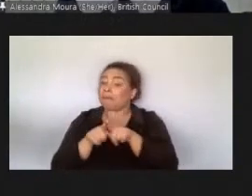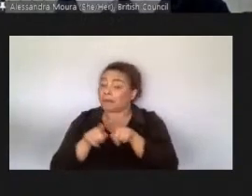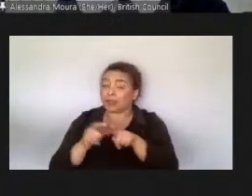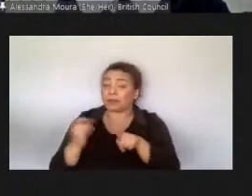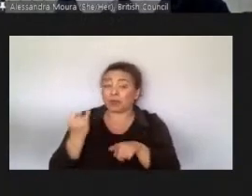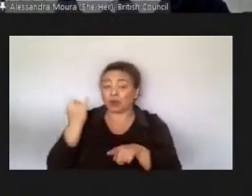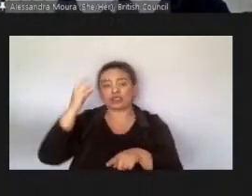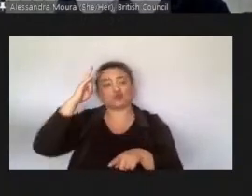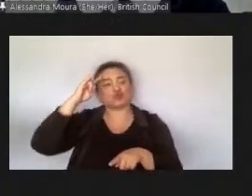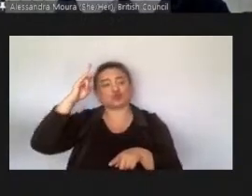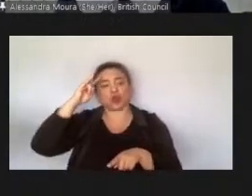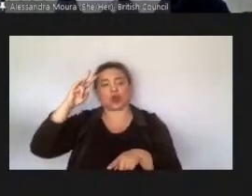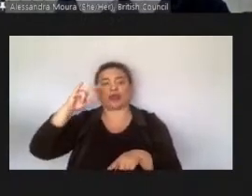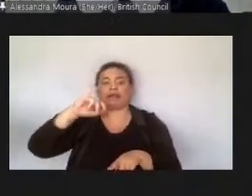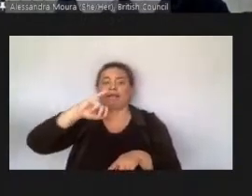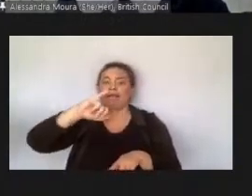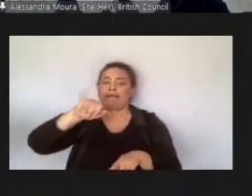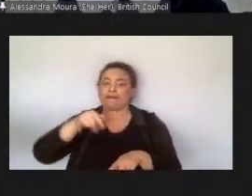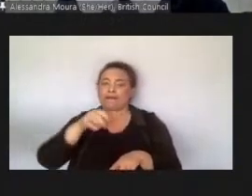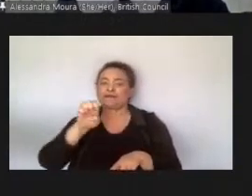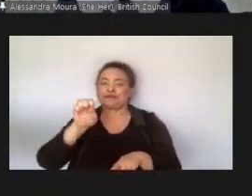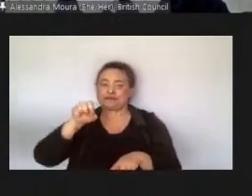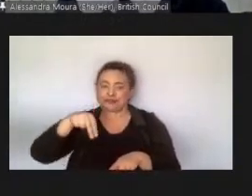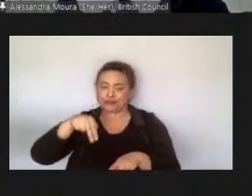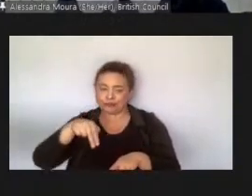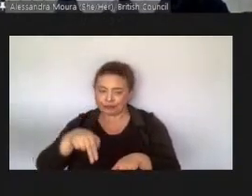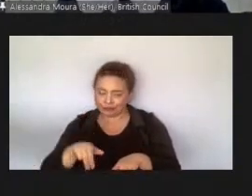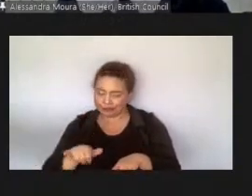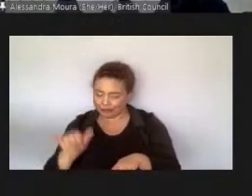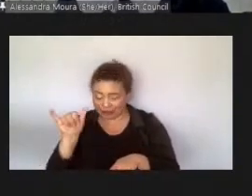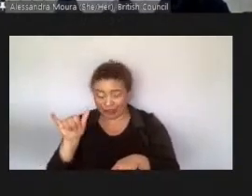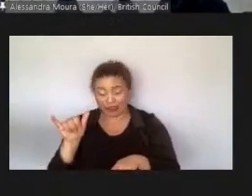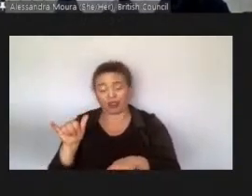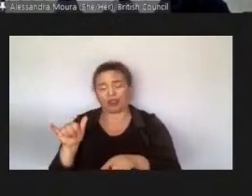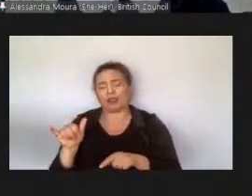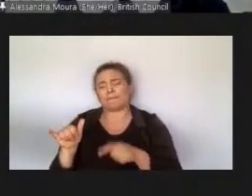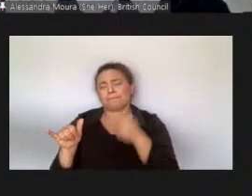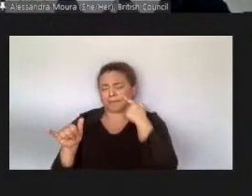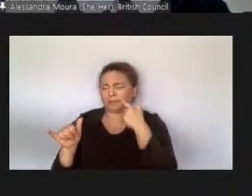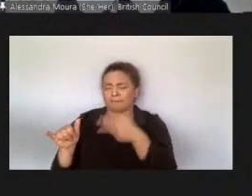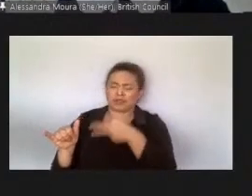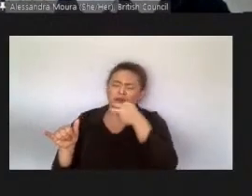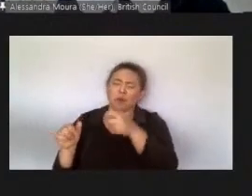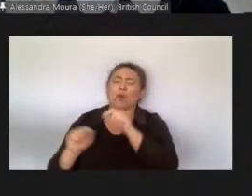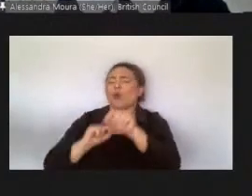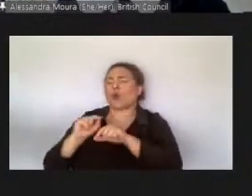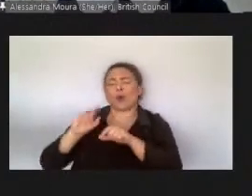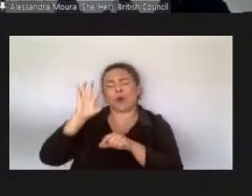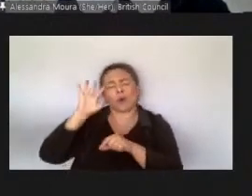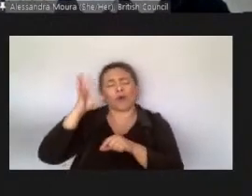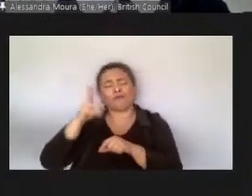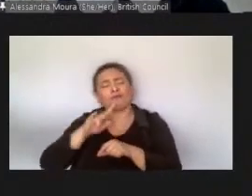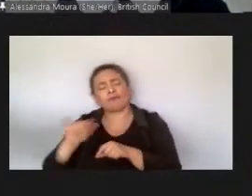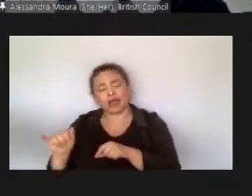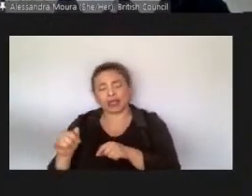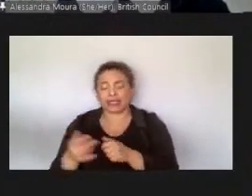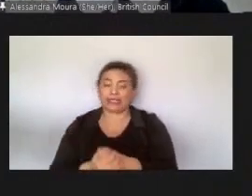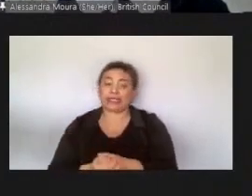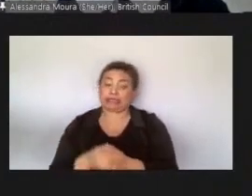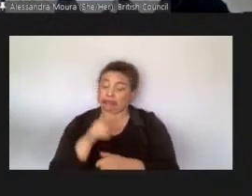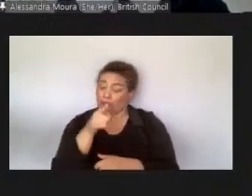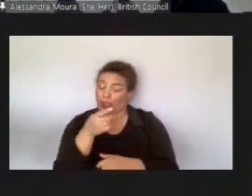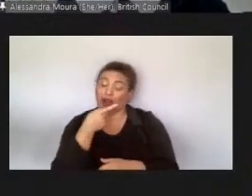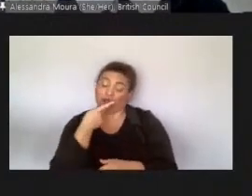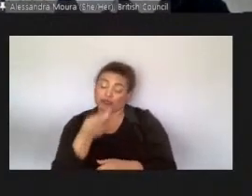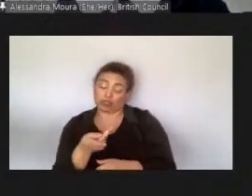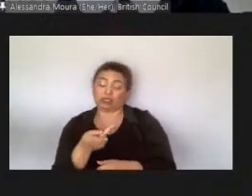happening. And this is a statement, a real statement from a real teacher. who is a primary school teacher in China,